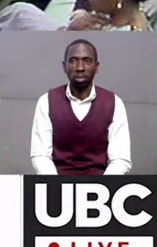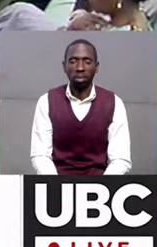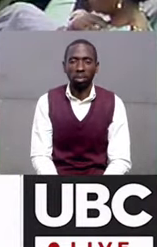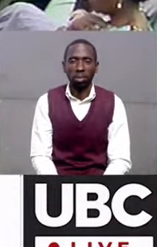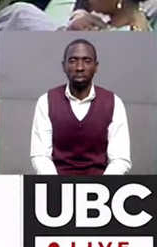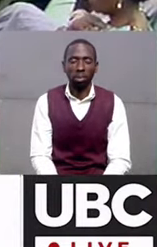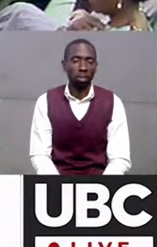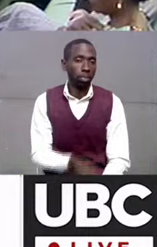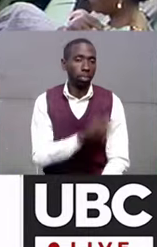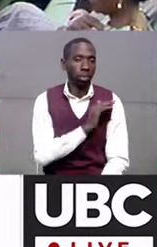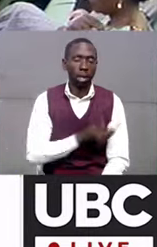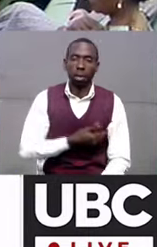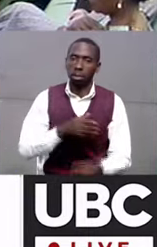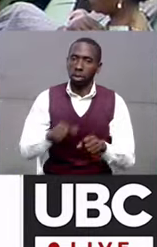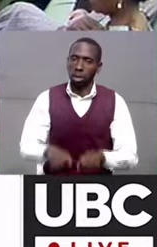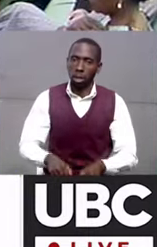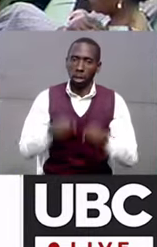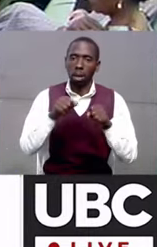Madam Chair,